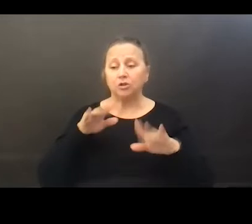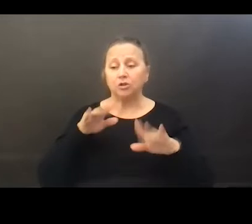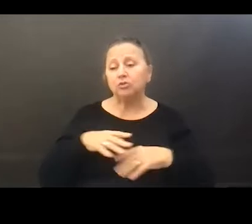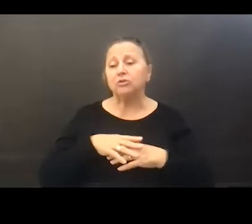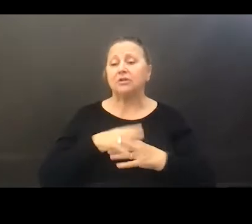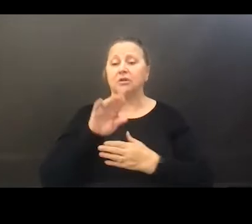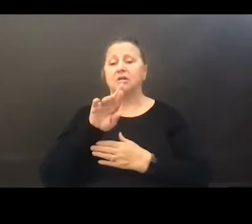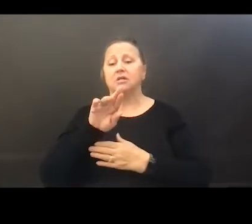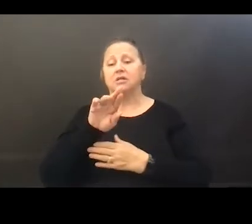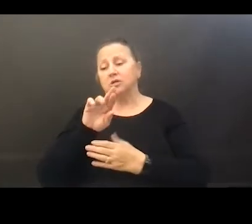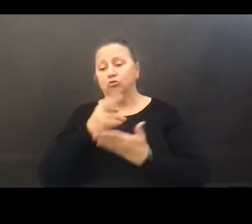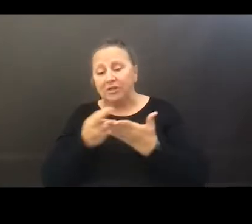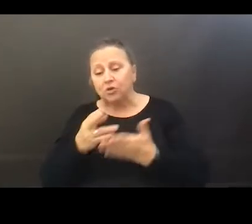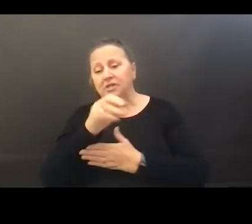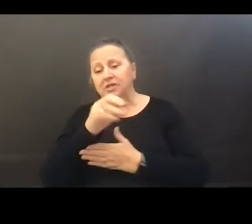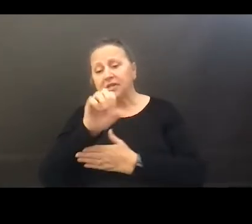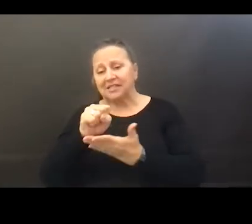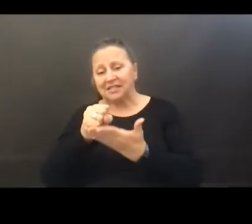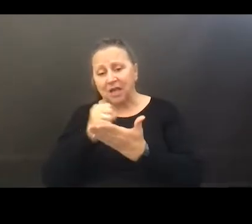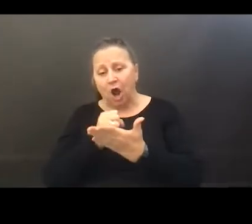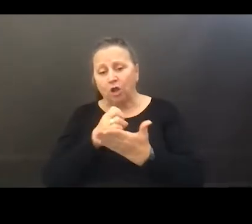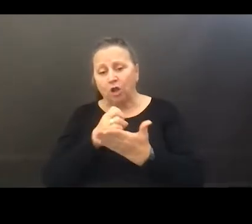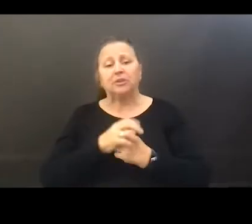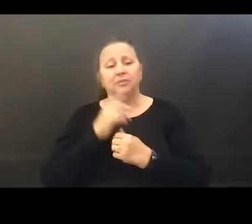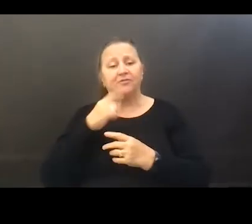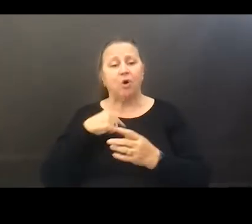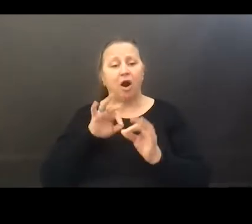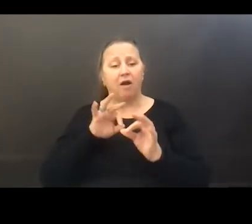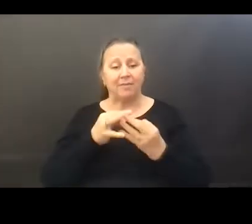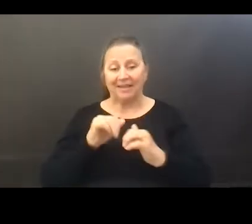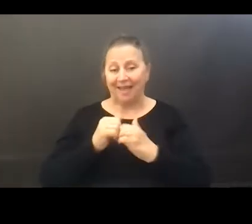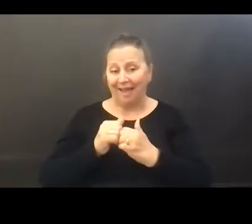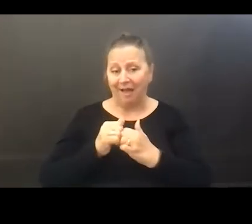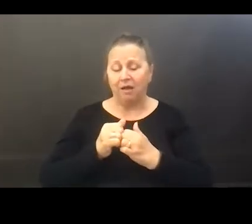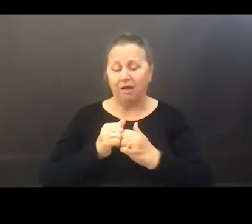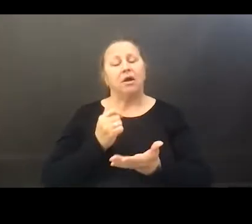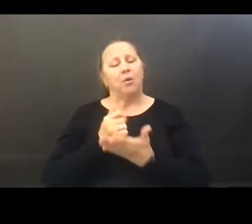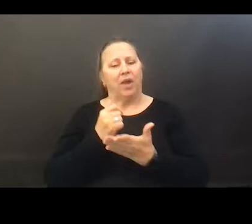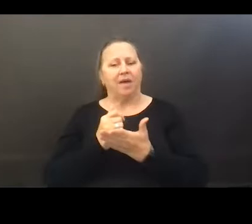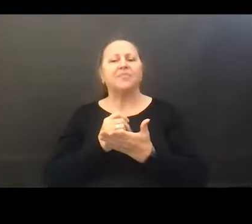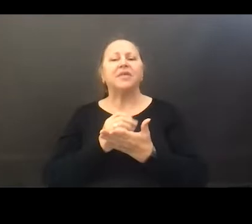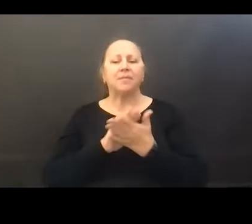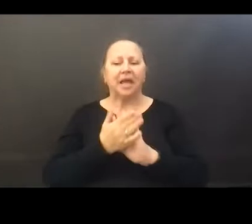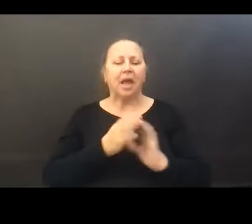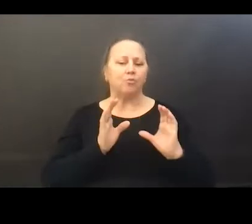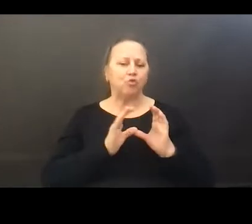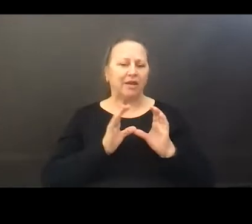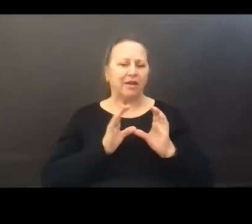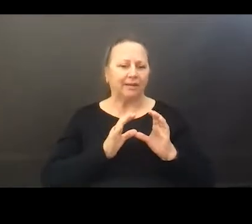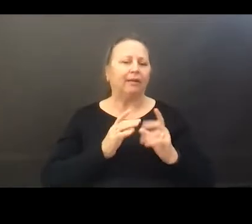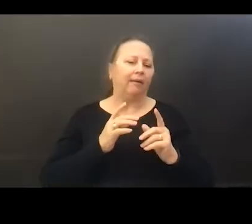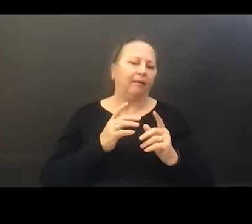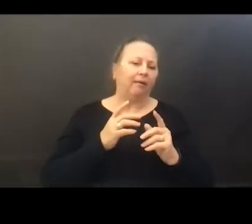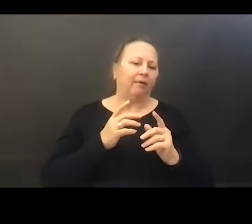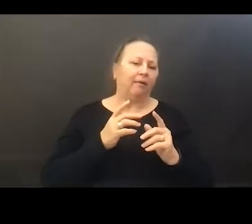families. Our program works directly with childcare centers by helping them become accredited through the Texas Rising Star program. The